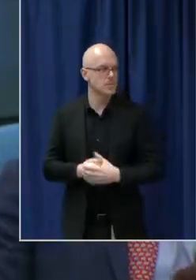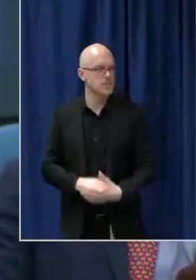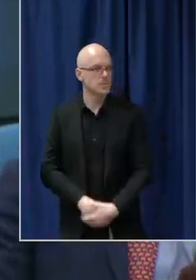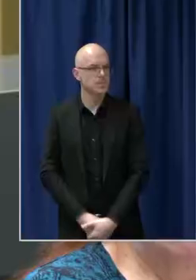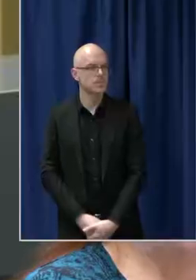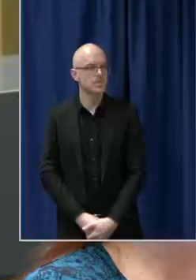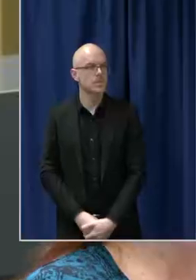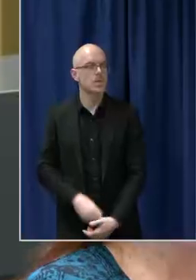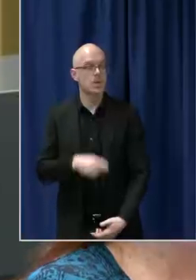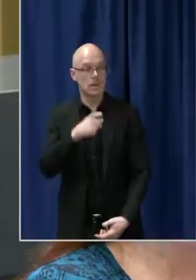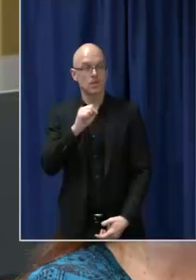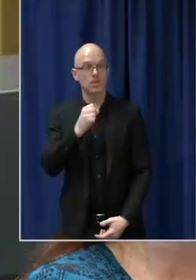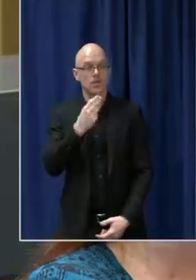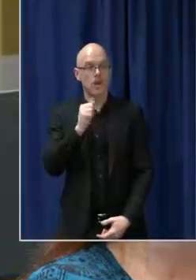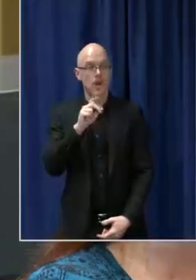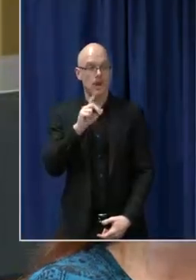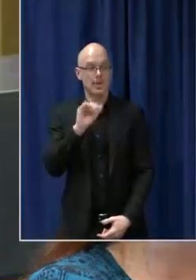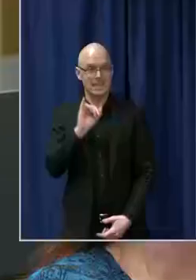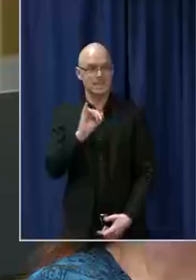Shadi? Thank